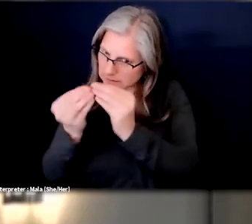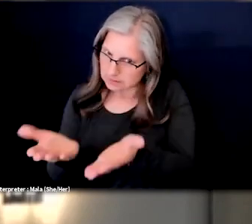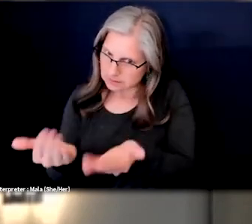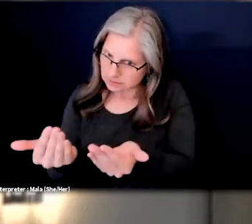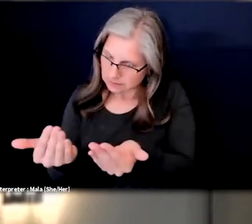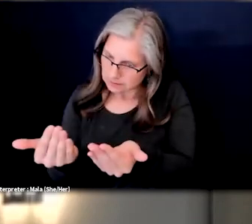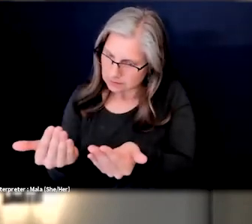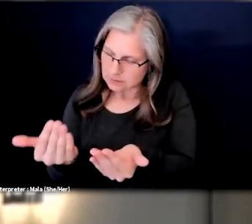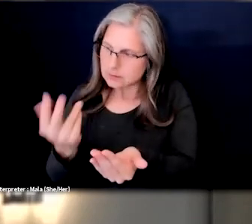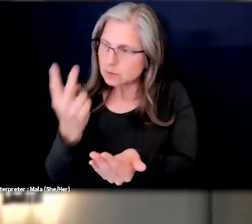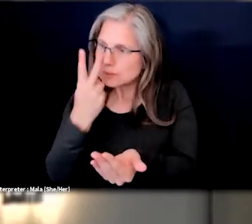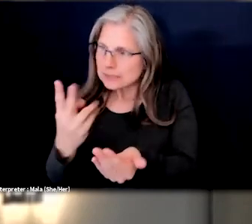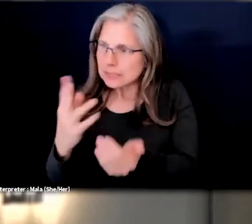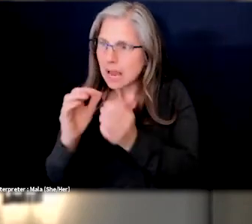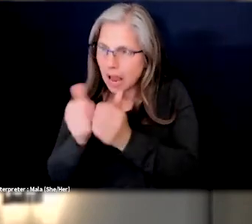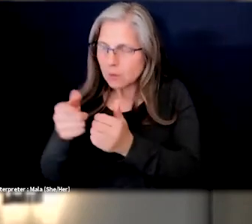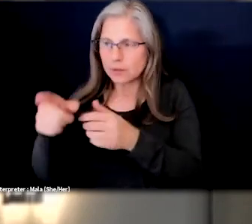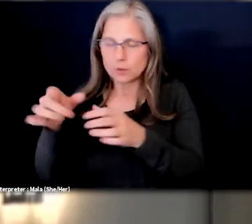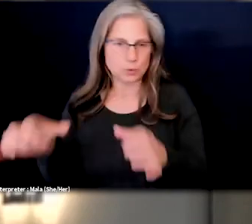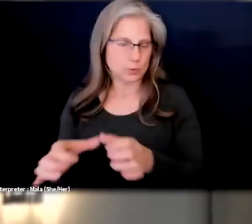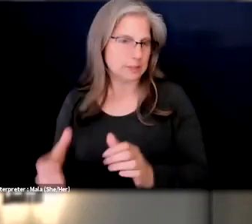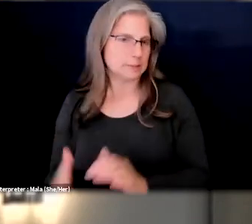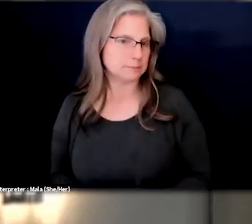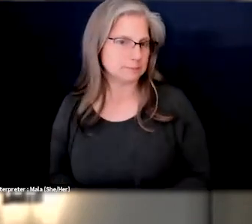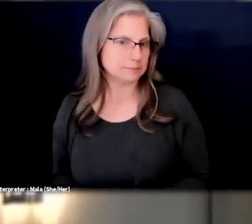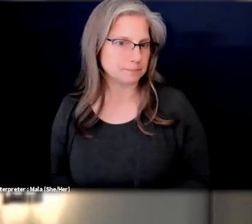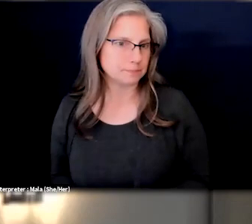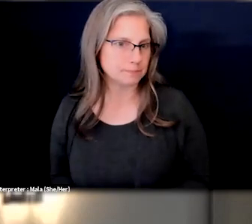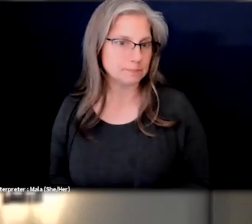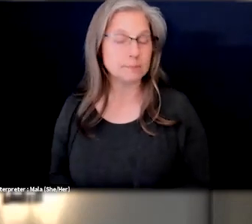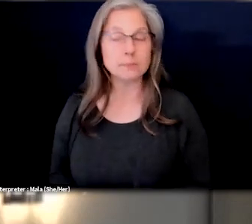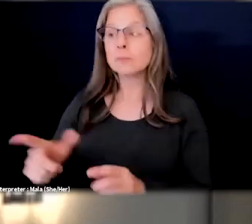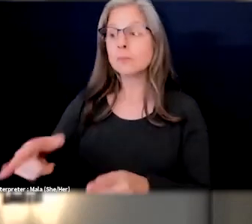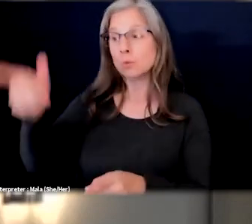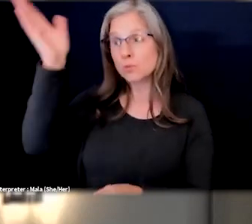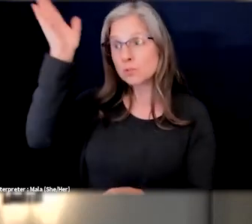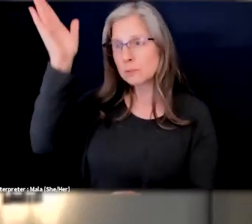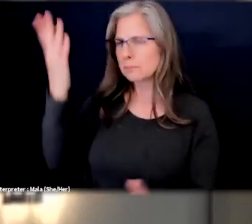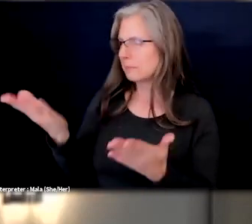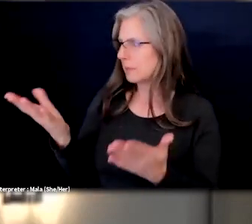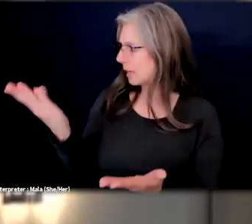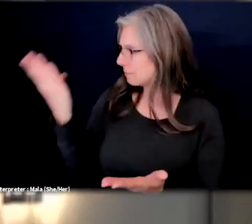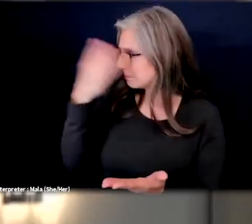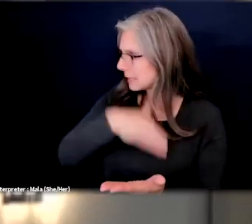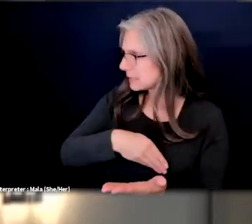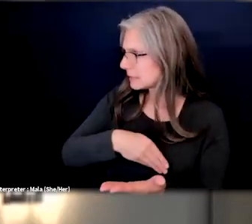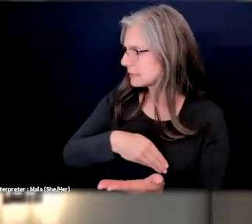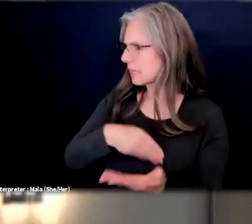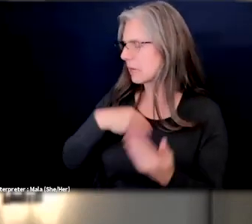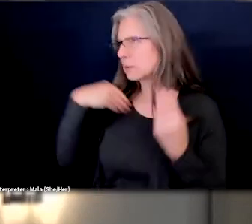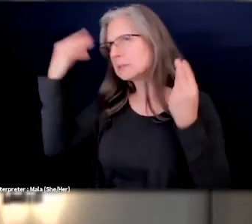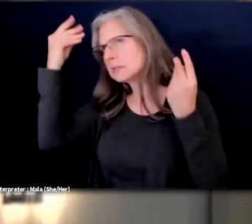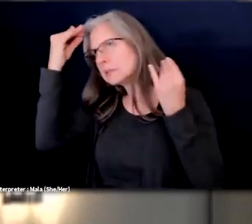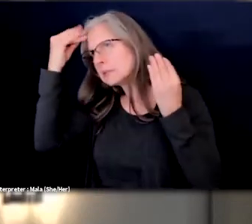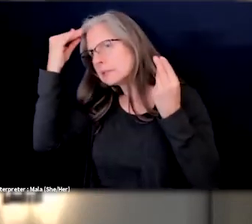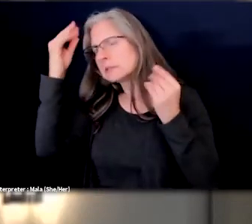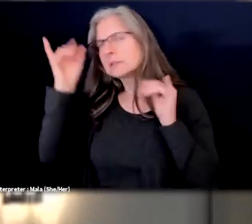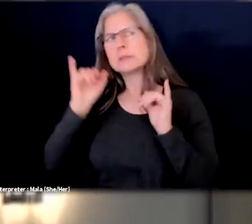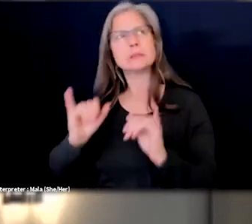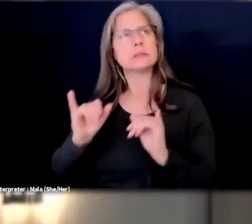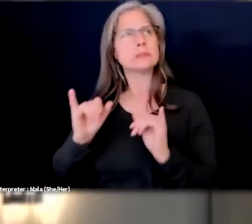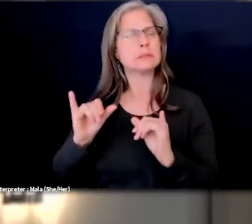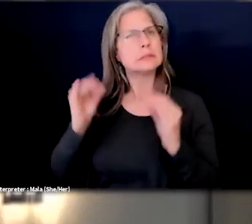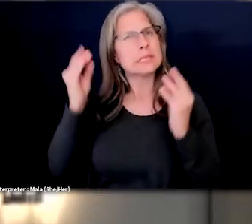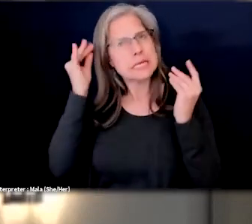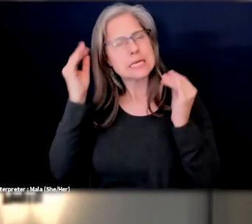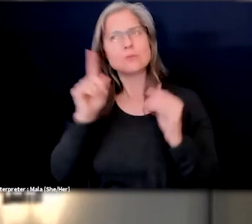see how they are doing. In the presentation, maybe I missed it because I was thinking so deeply into